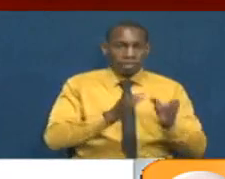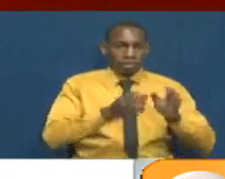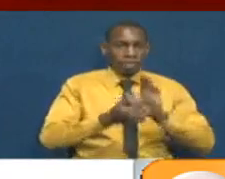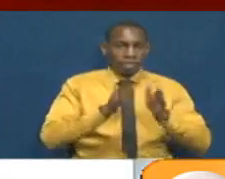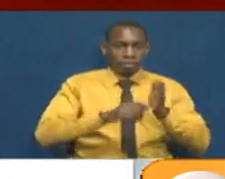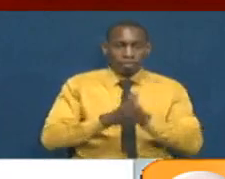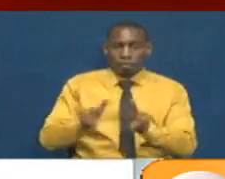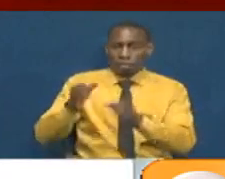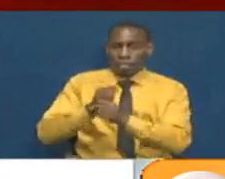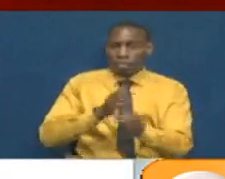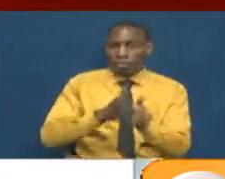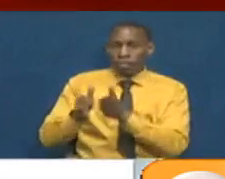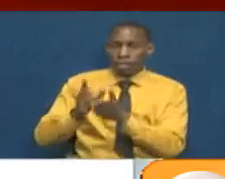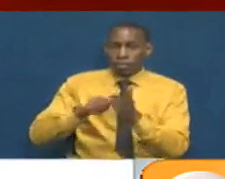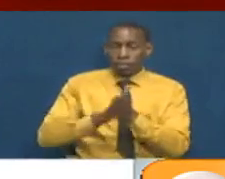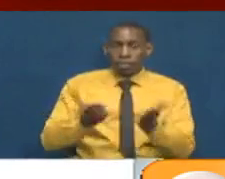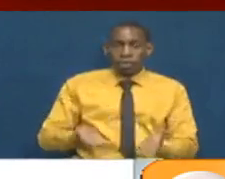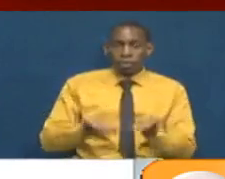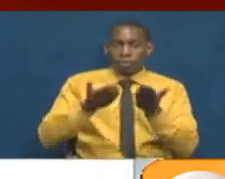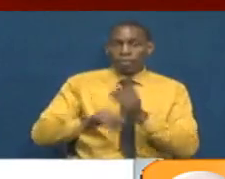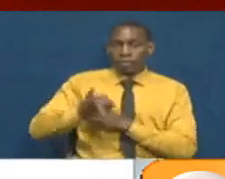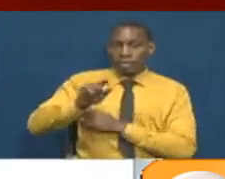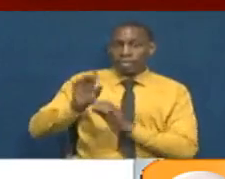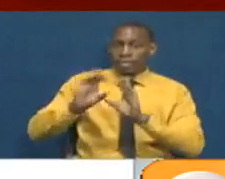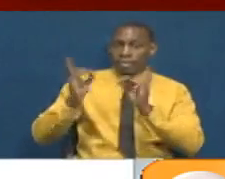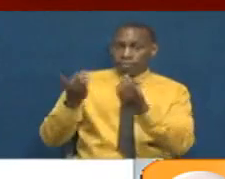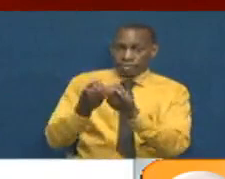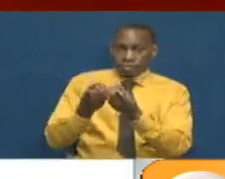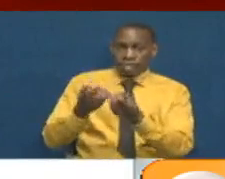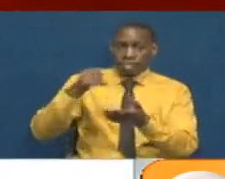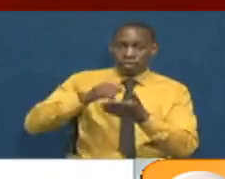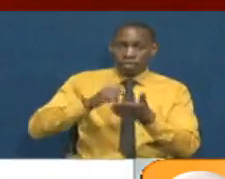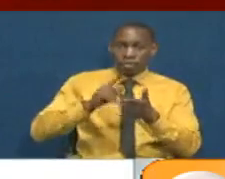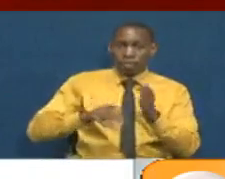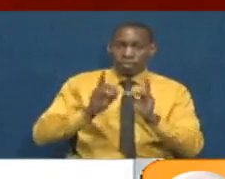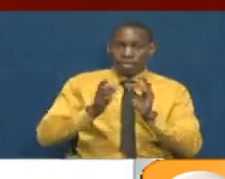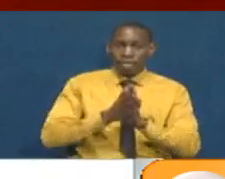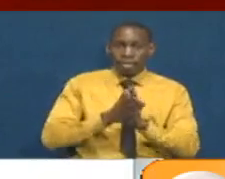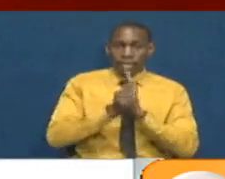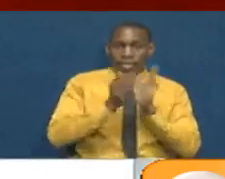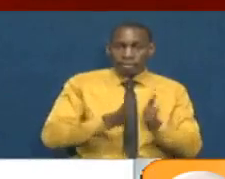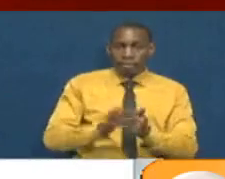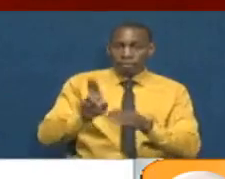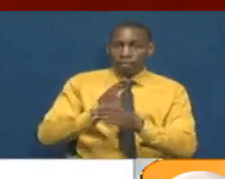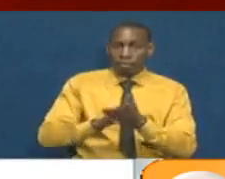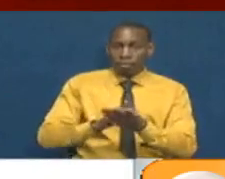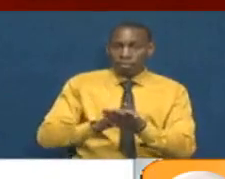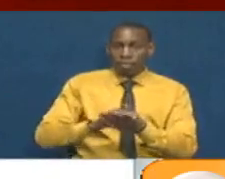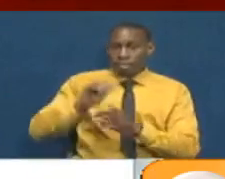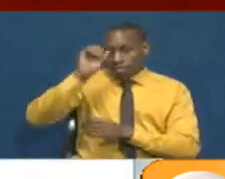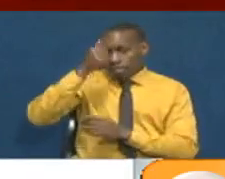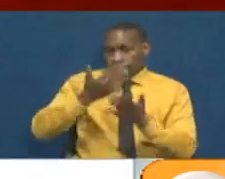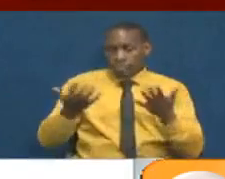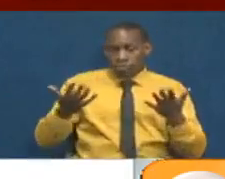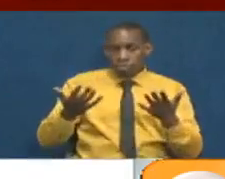that organizations plan to upgrade their IT departments to include data scientists who use artificial intelligence